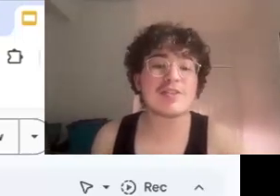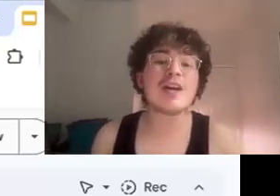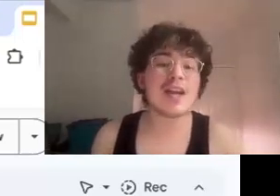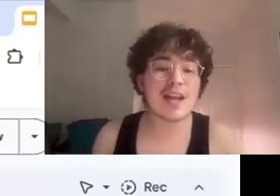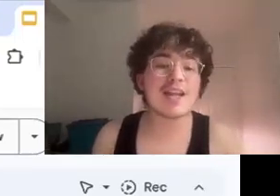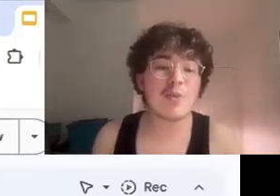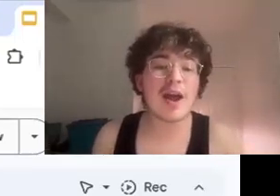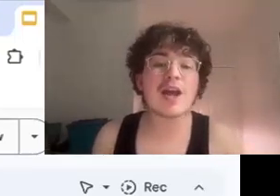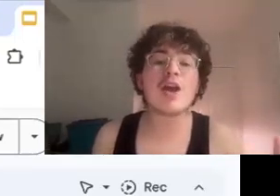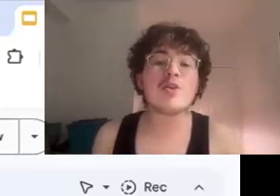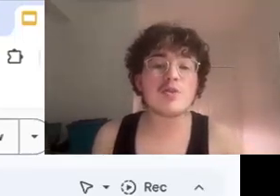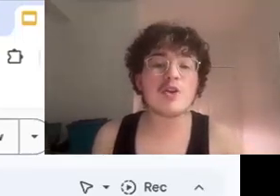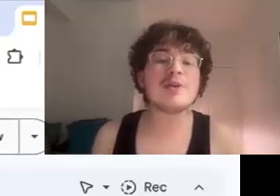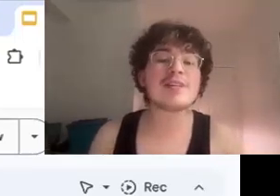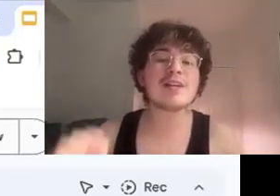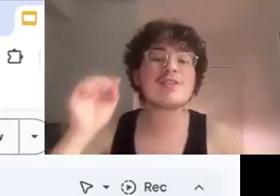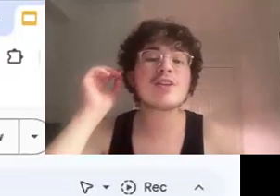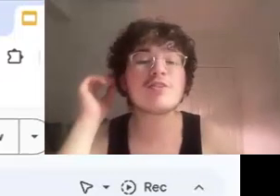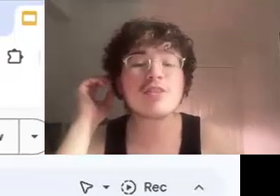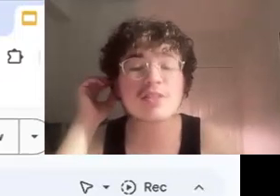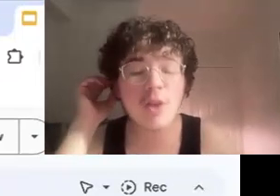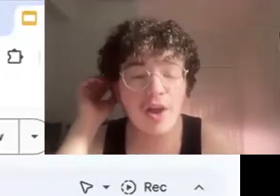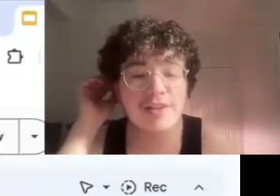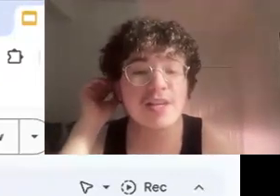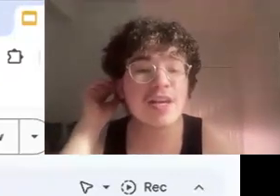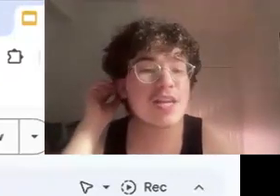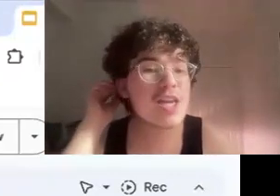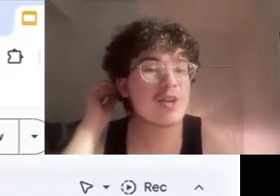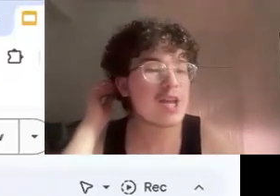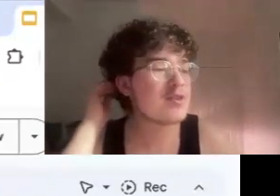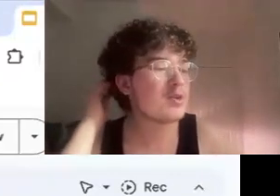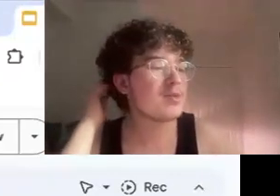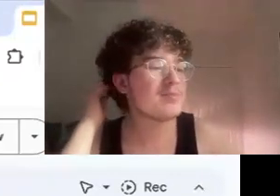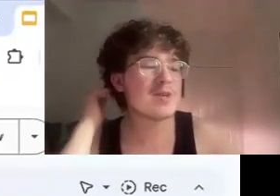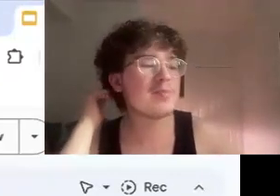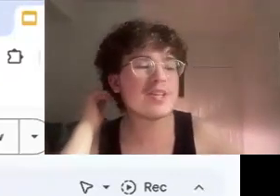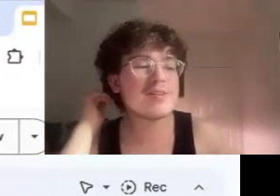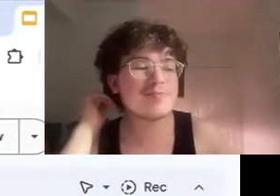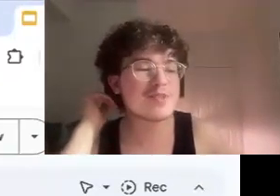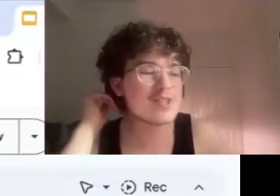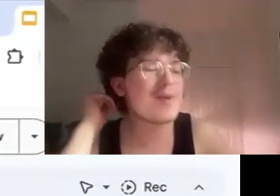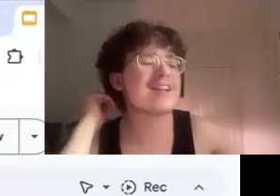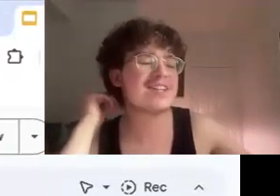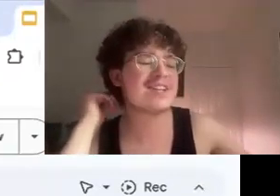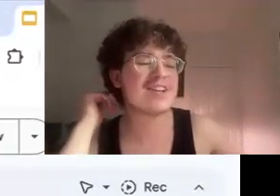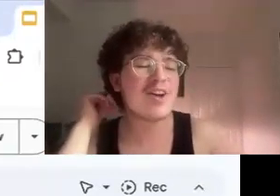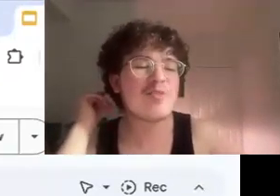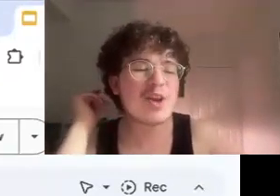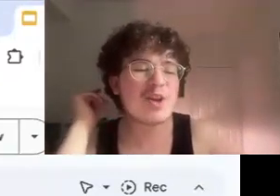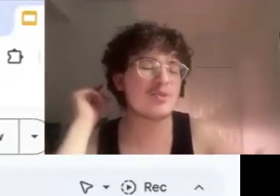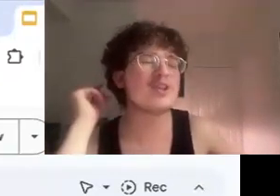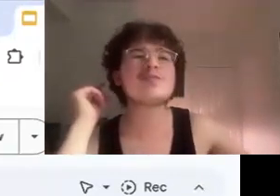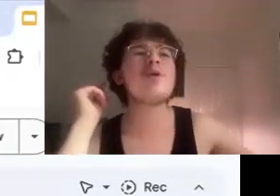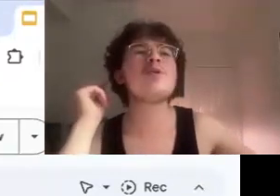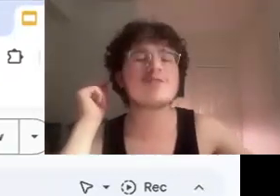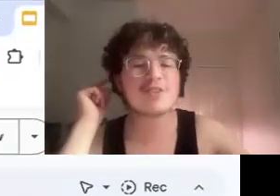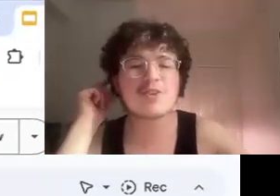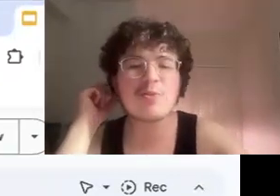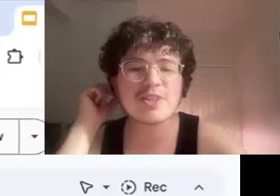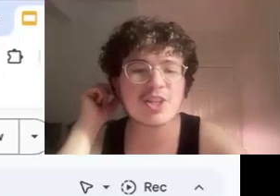were created by the sexual psychopathy and psychopathic delinquency laws. And I was also curious as to